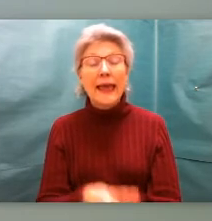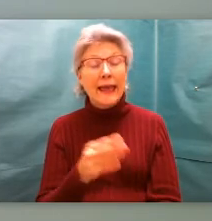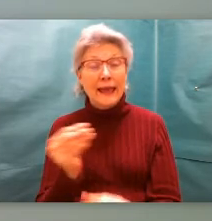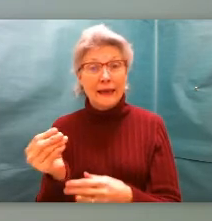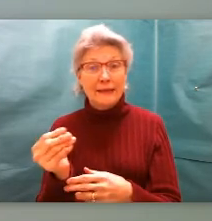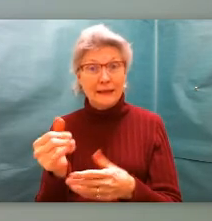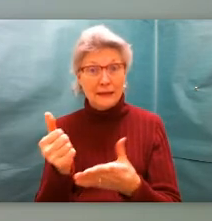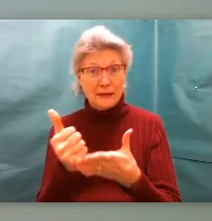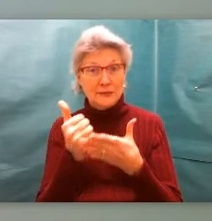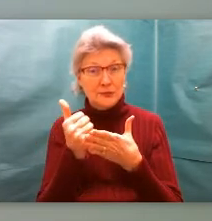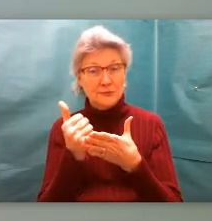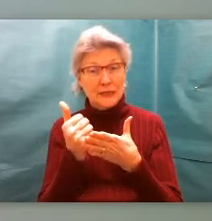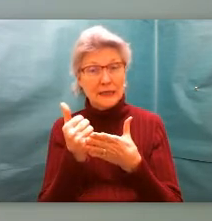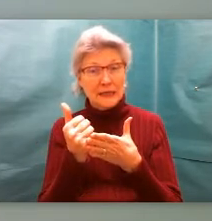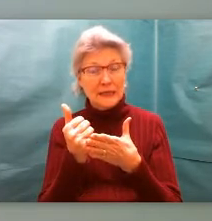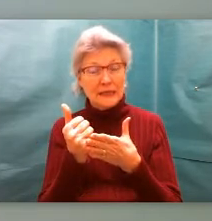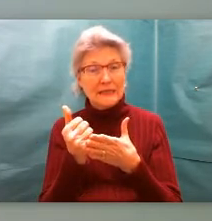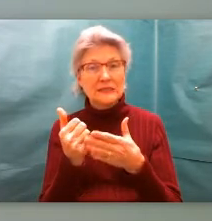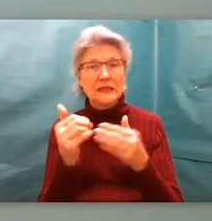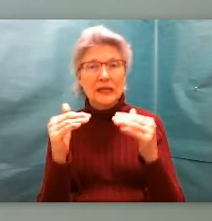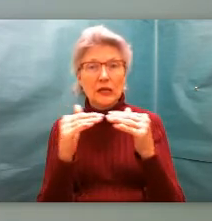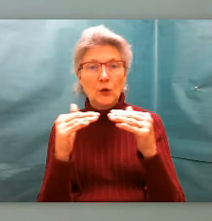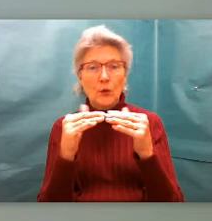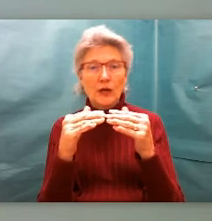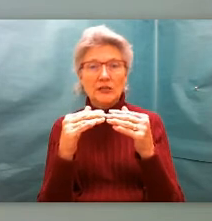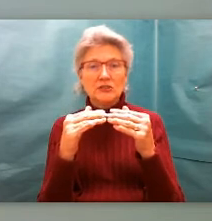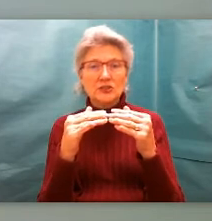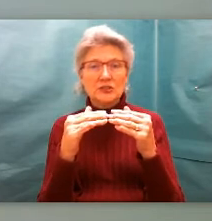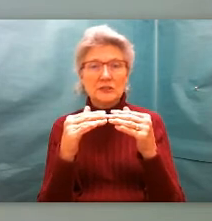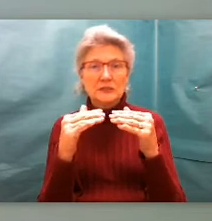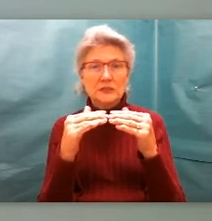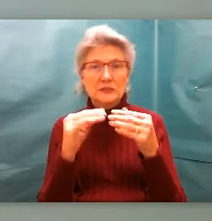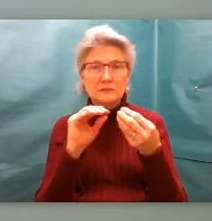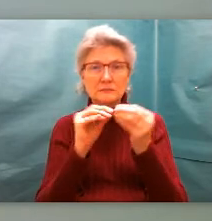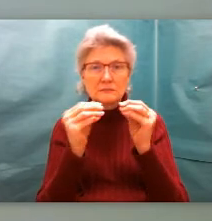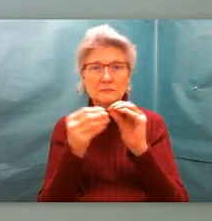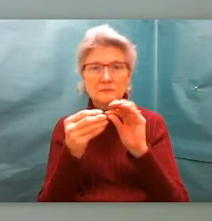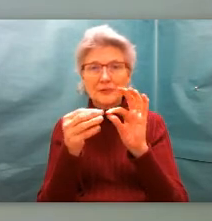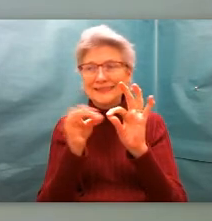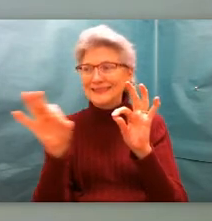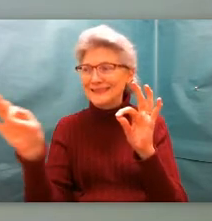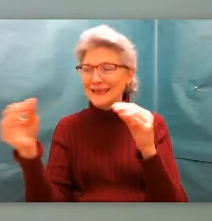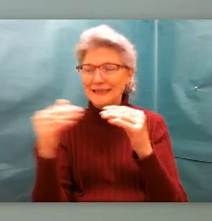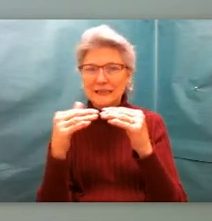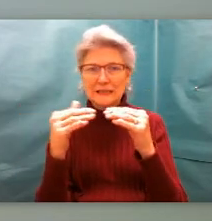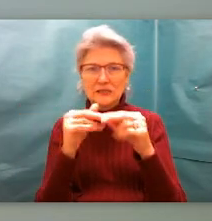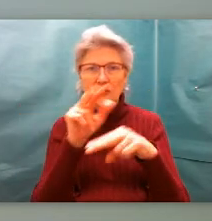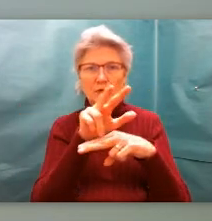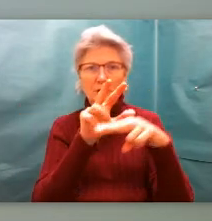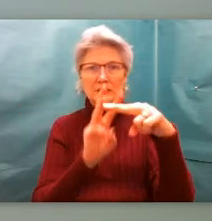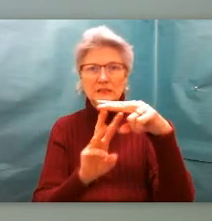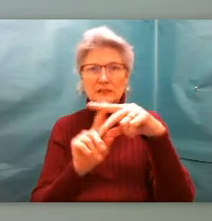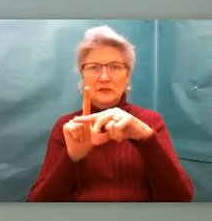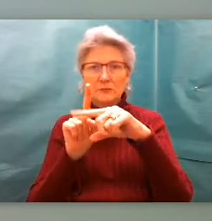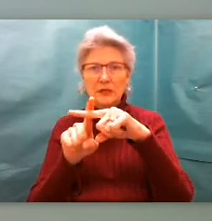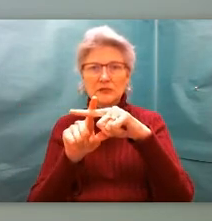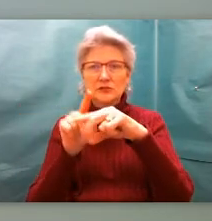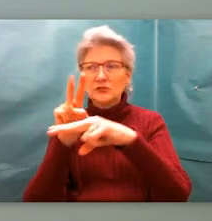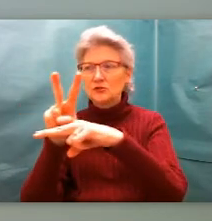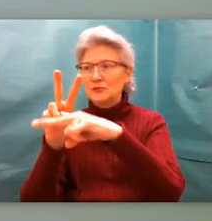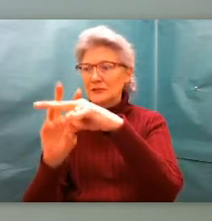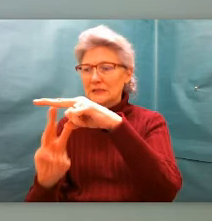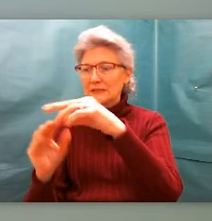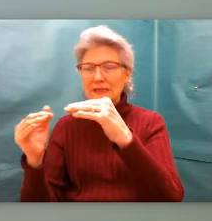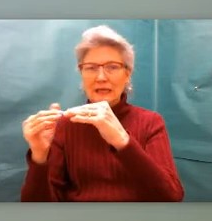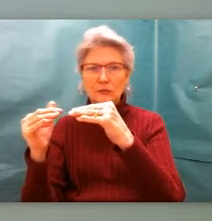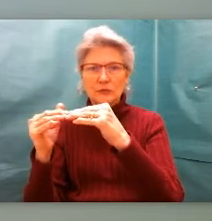And that helps me get to the equation of 3 6 plus 2 6 for a total of